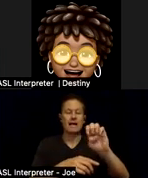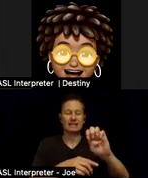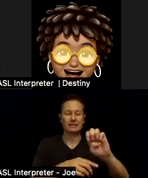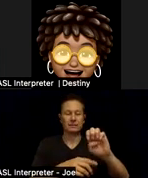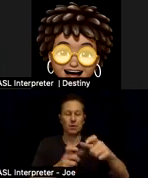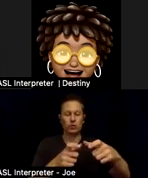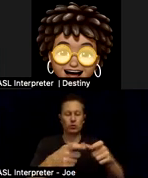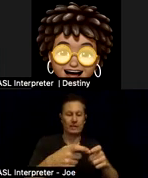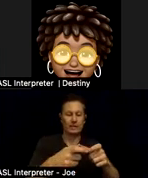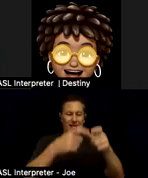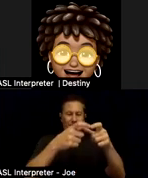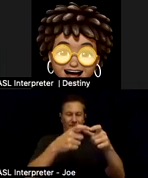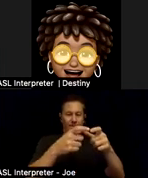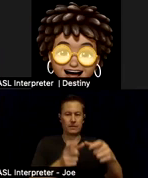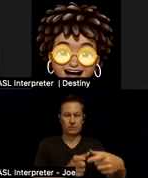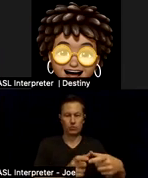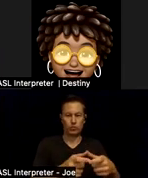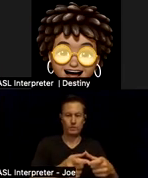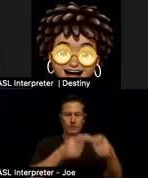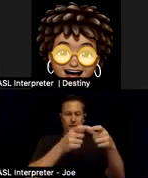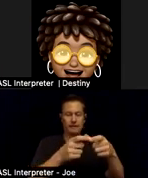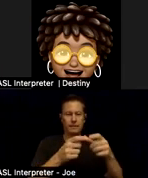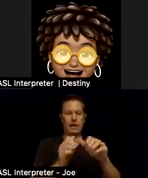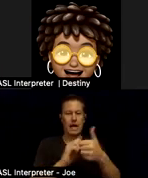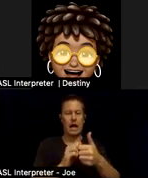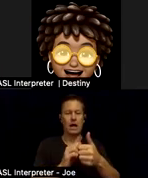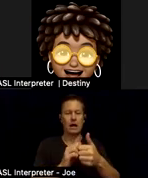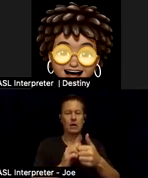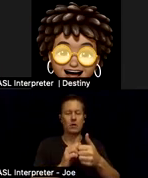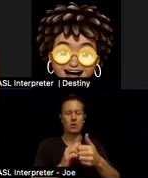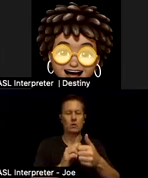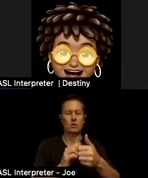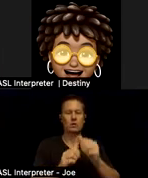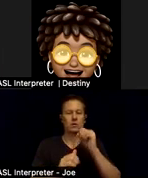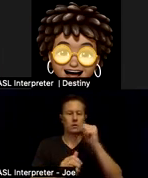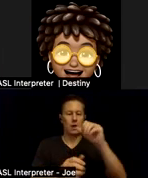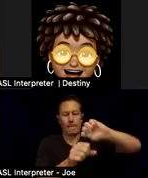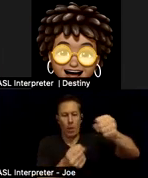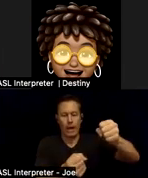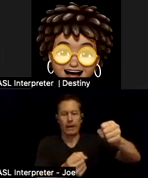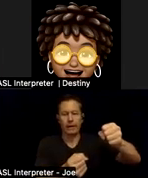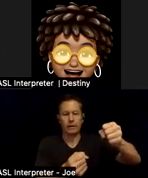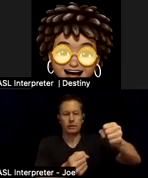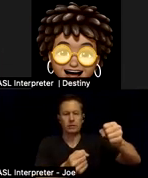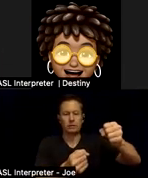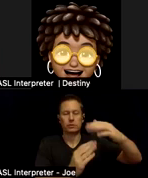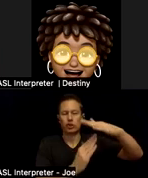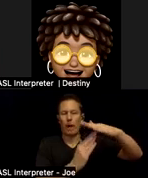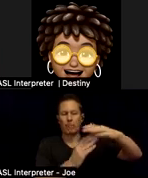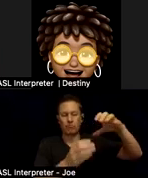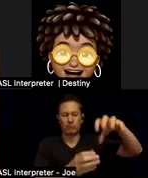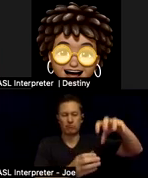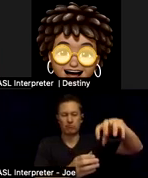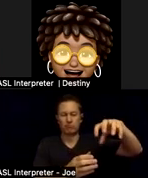putty from the items, especially if they have a stem on them, so it doesn't actually break the top portion of the glass or any of